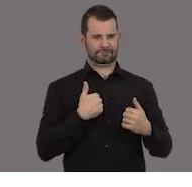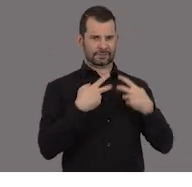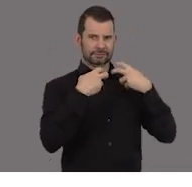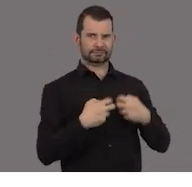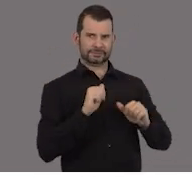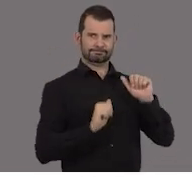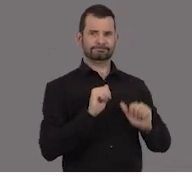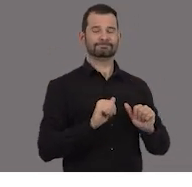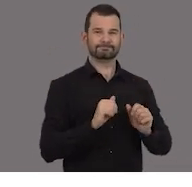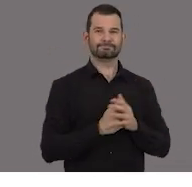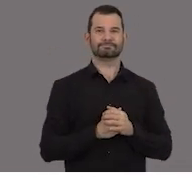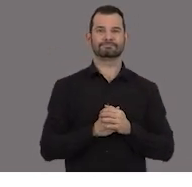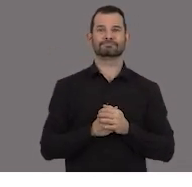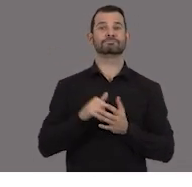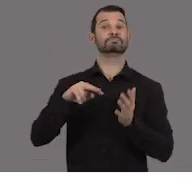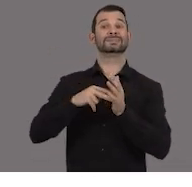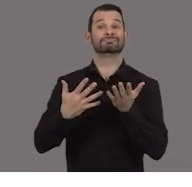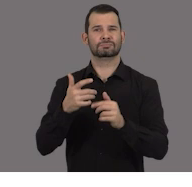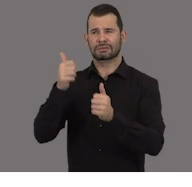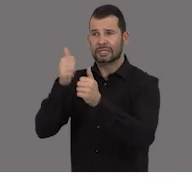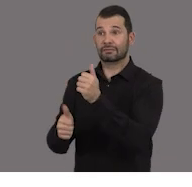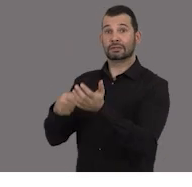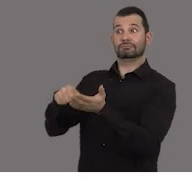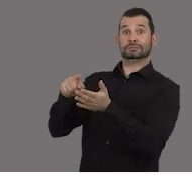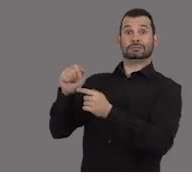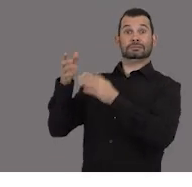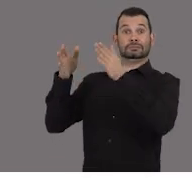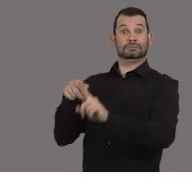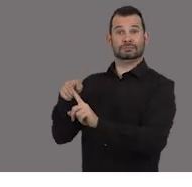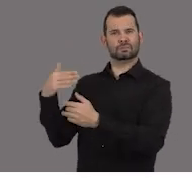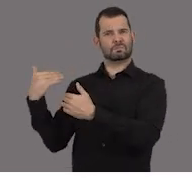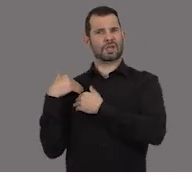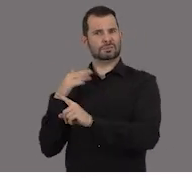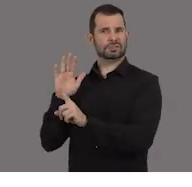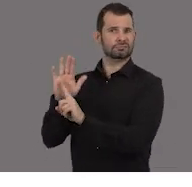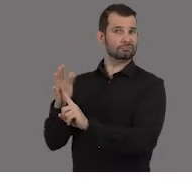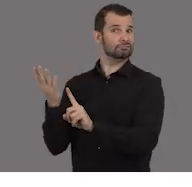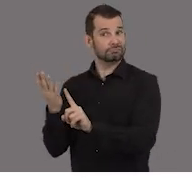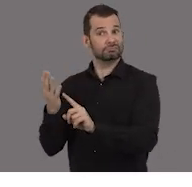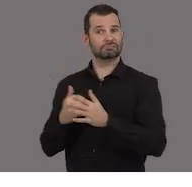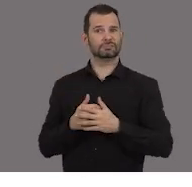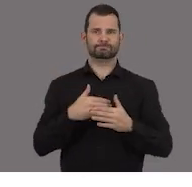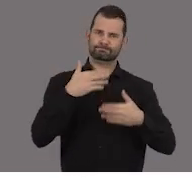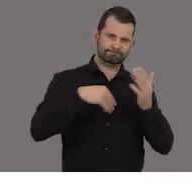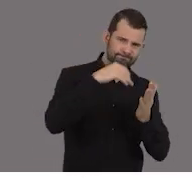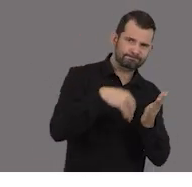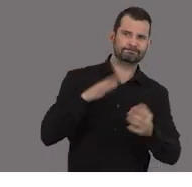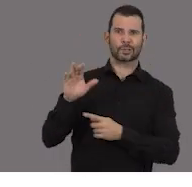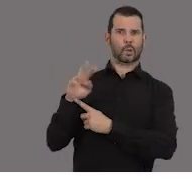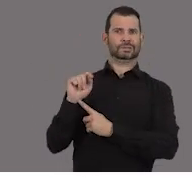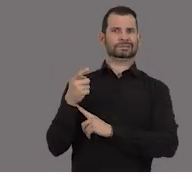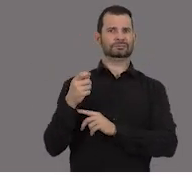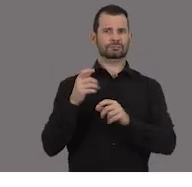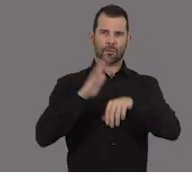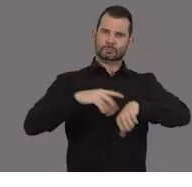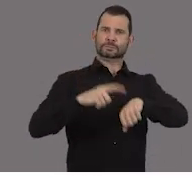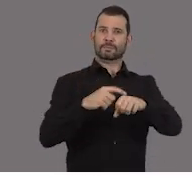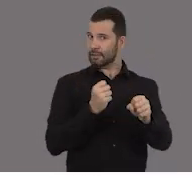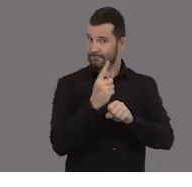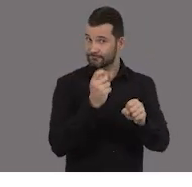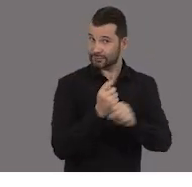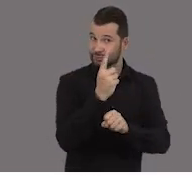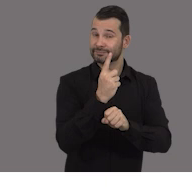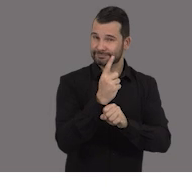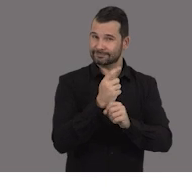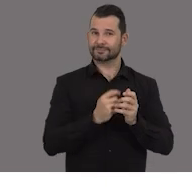is based on self-assessment. This means that every taxpayer is responsible for doing their